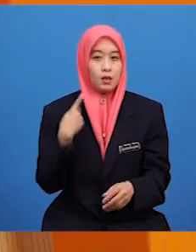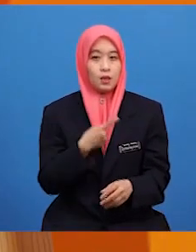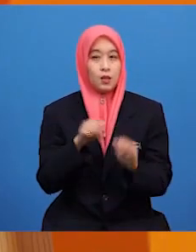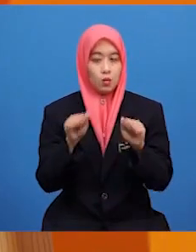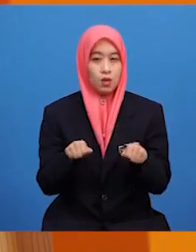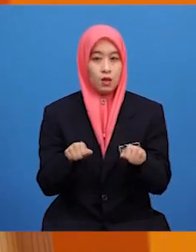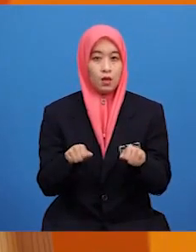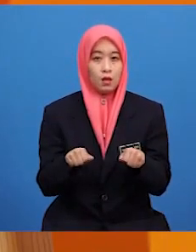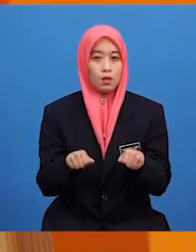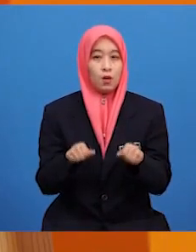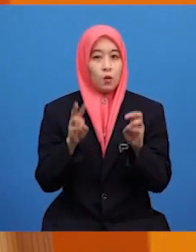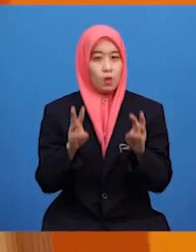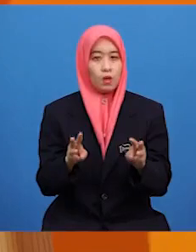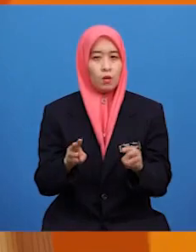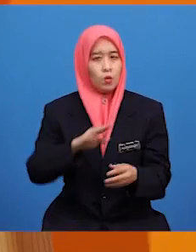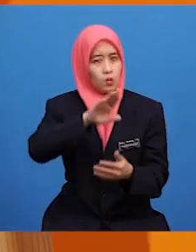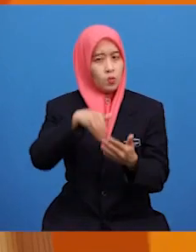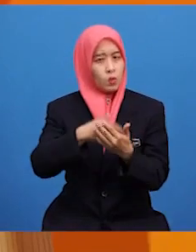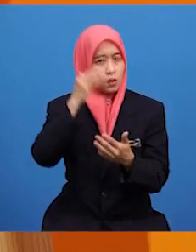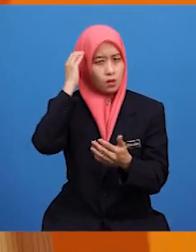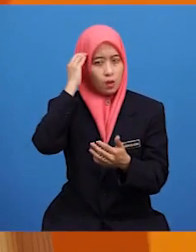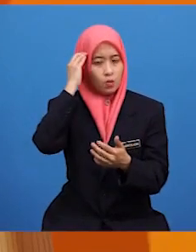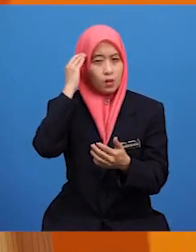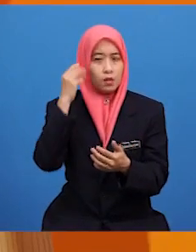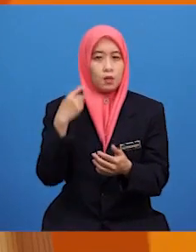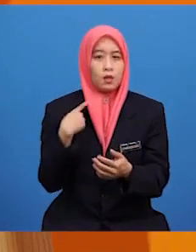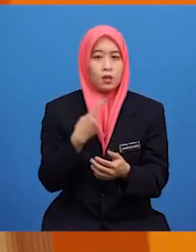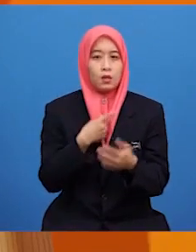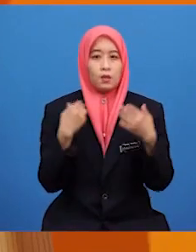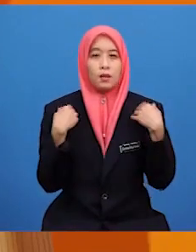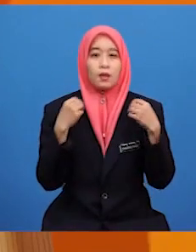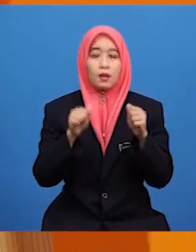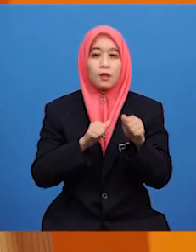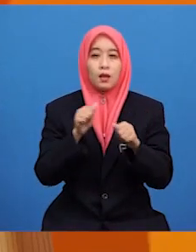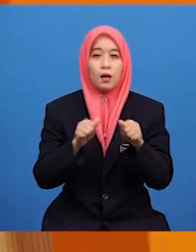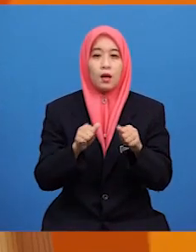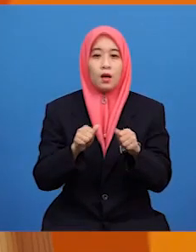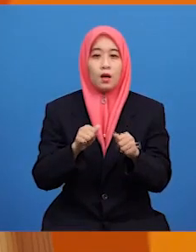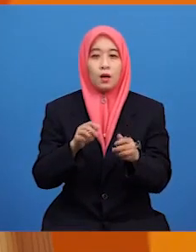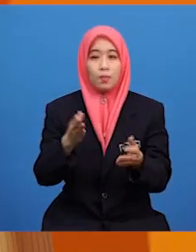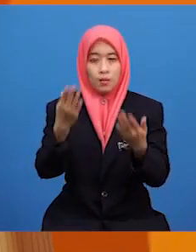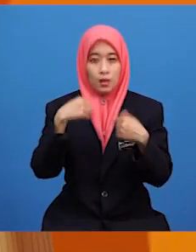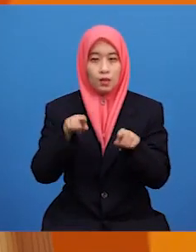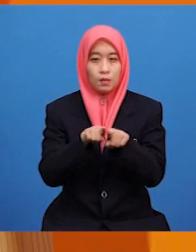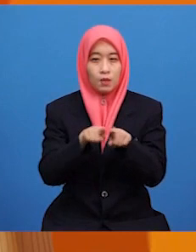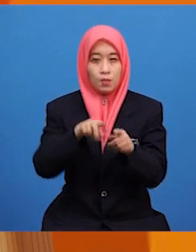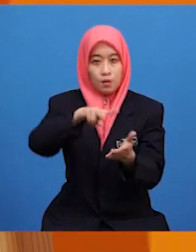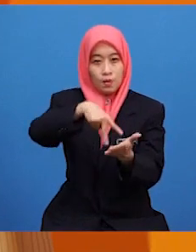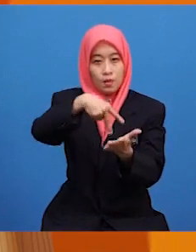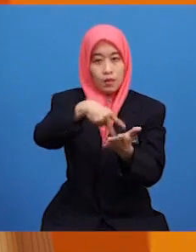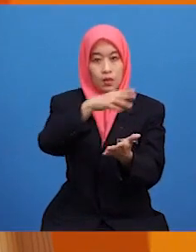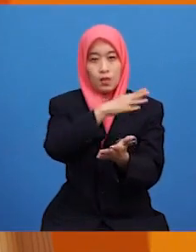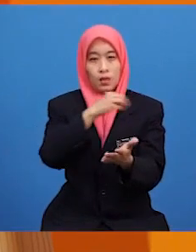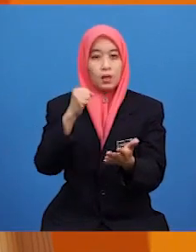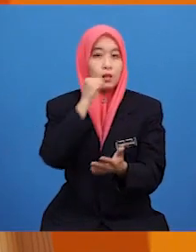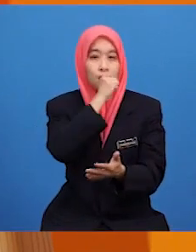Well, now that you know the lyrics and the actions, why don't we stand, sing, and